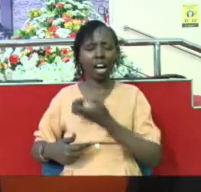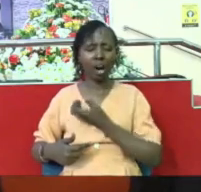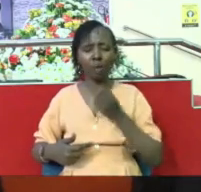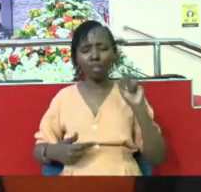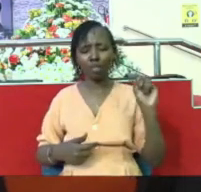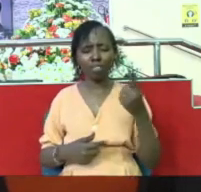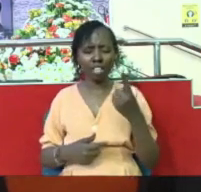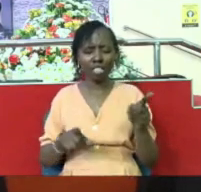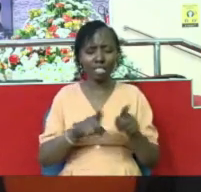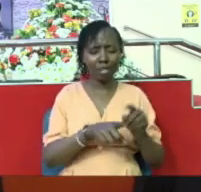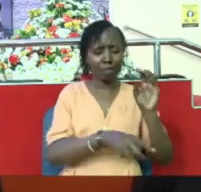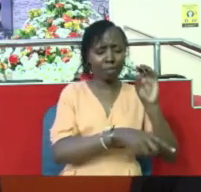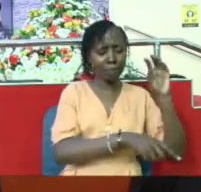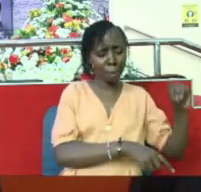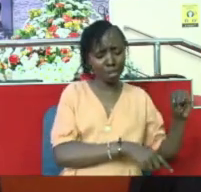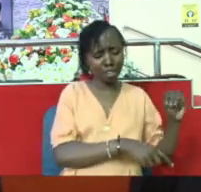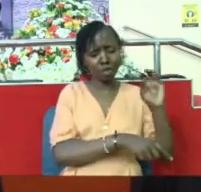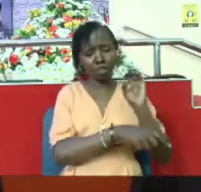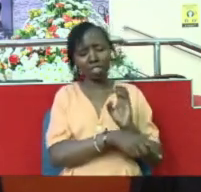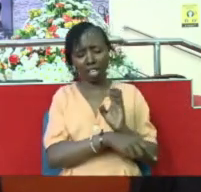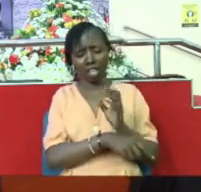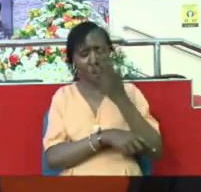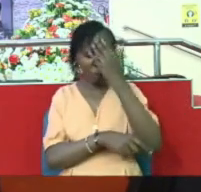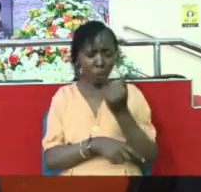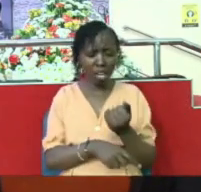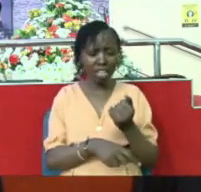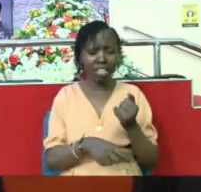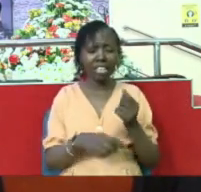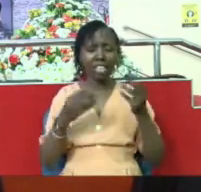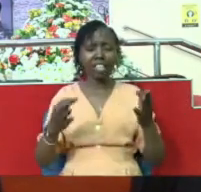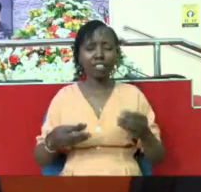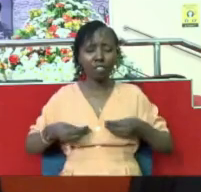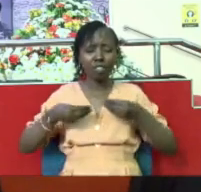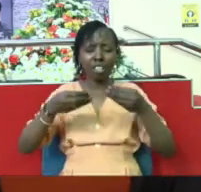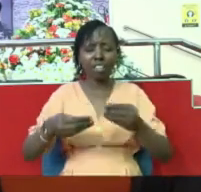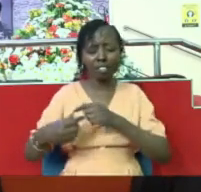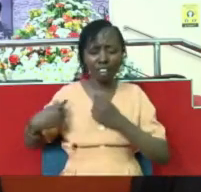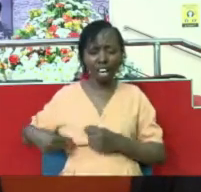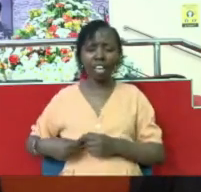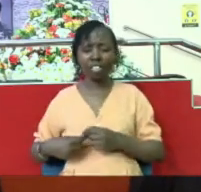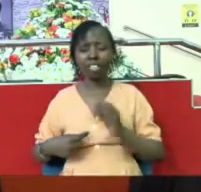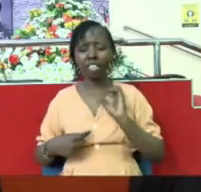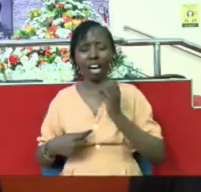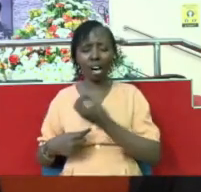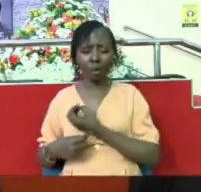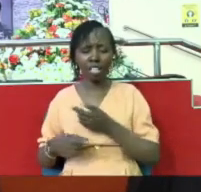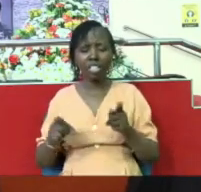as we give our hearts, you give us the resources, and we'll give it according to our